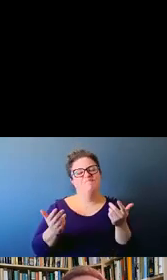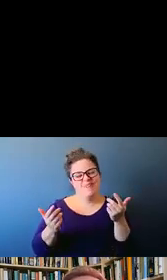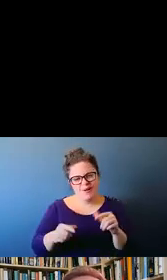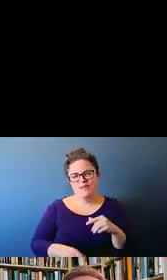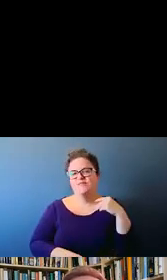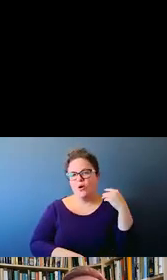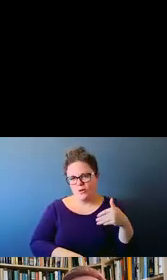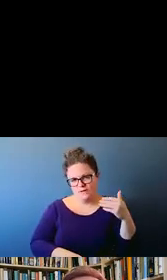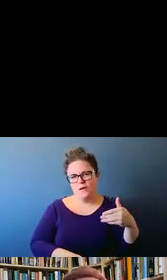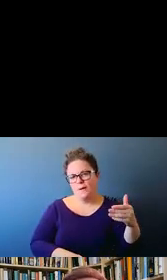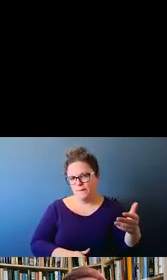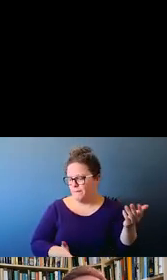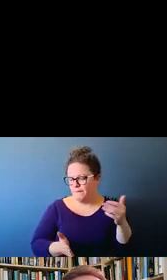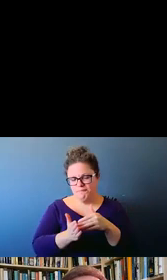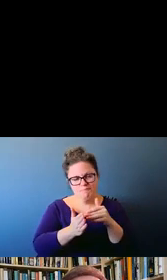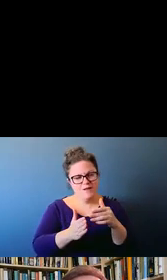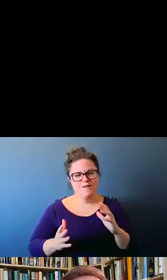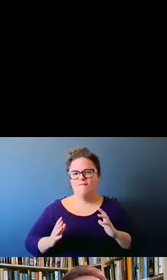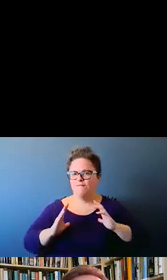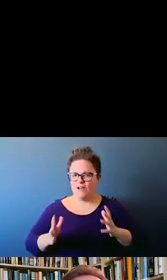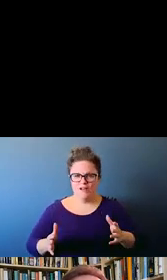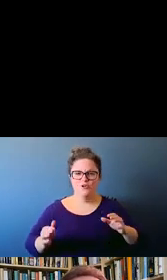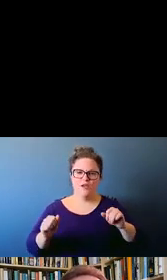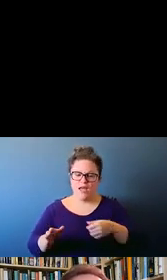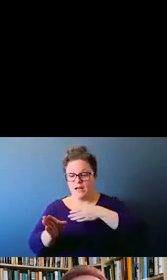time. And it's fine. And